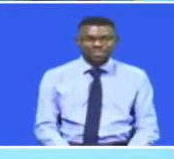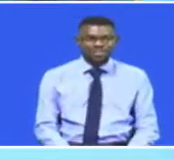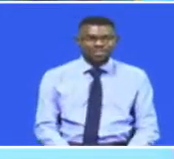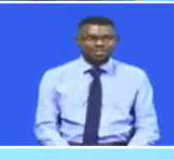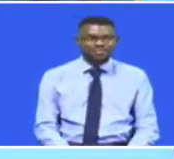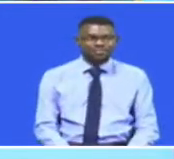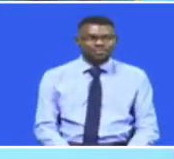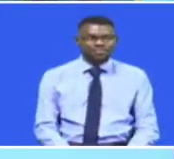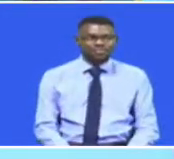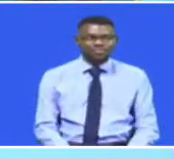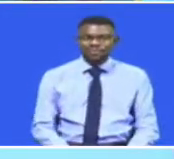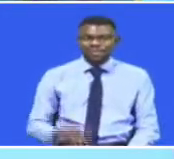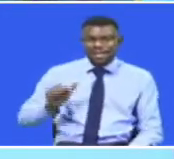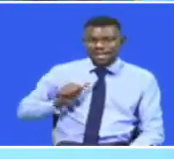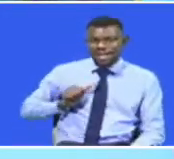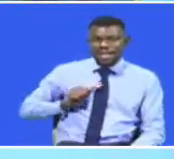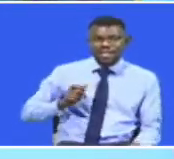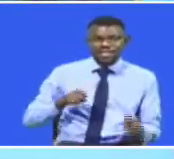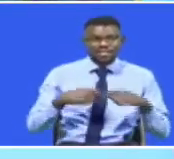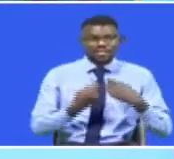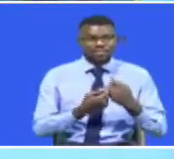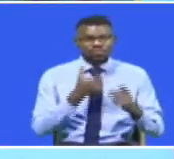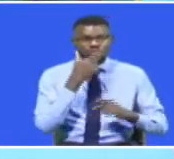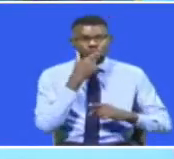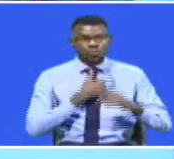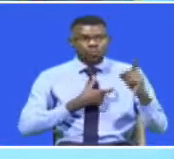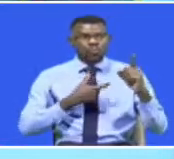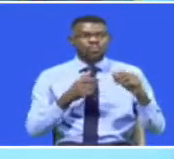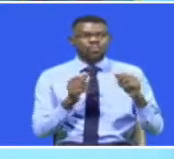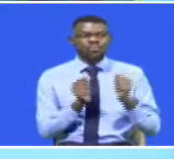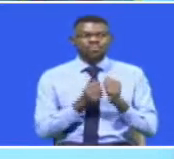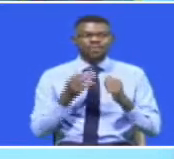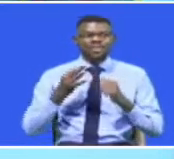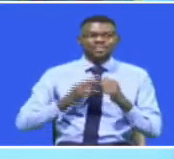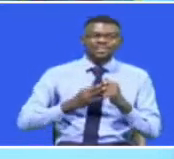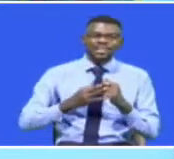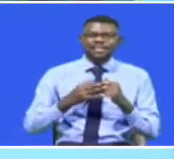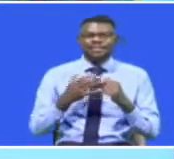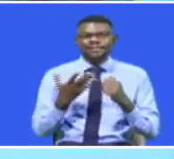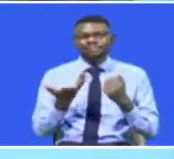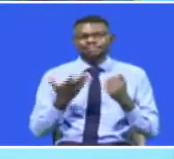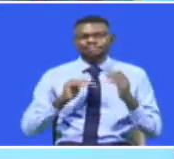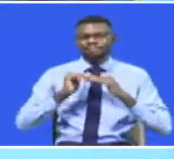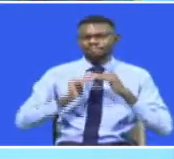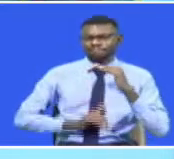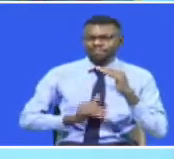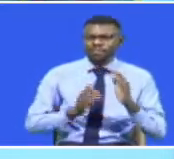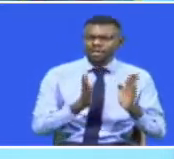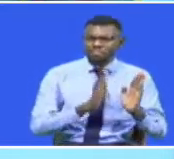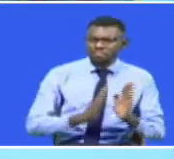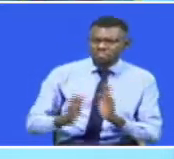Timu ya taifa ya kinadada wasiozidi umri wa miaka 18 Junior Starlets imeendeleza maandalizi yake kwa ajili ya mashindano ya